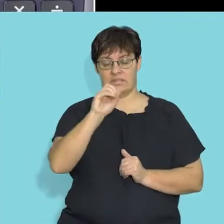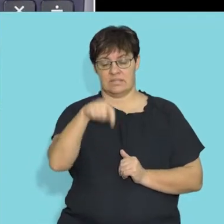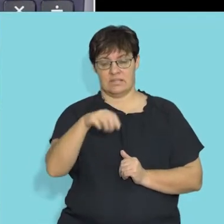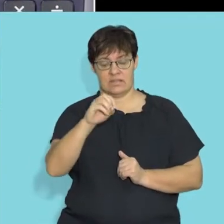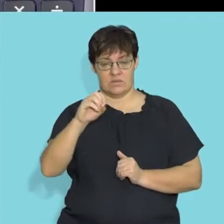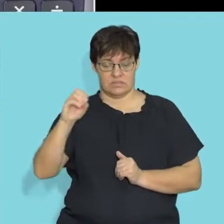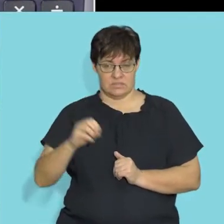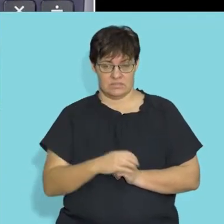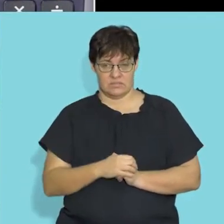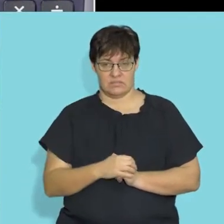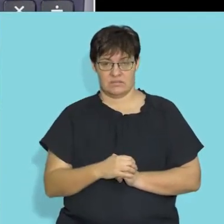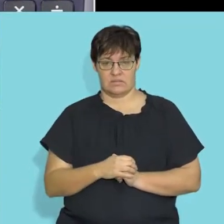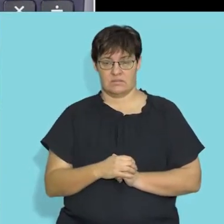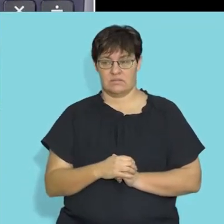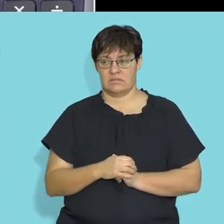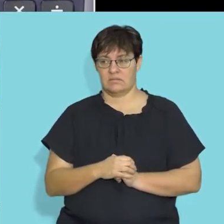150,000,